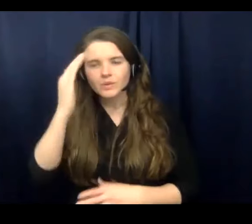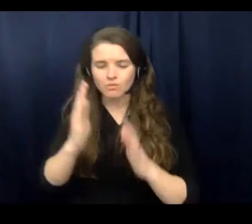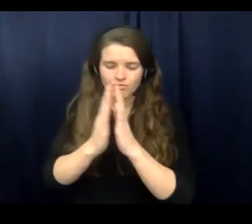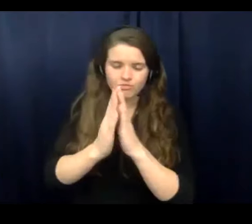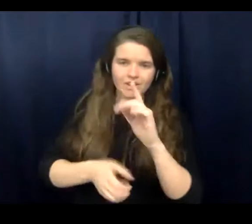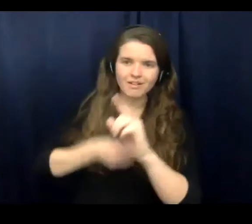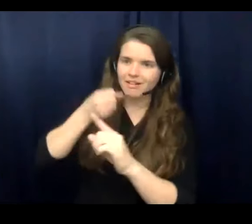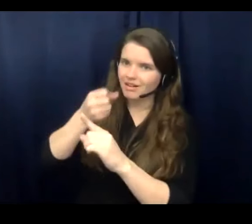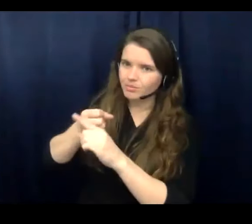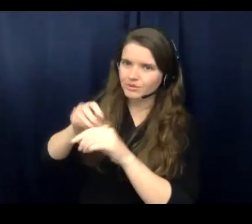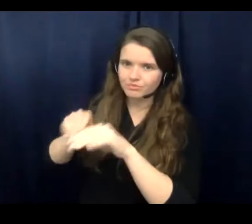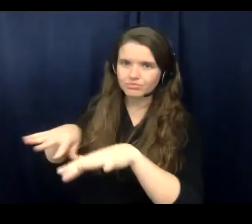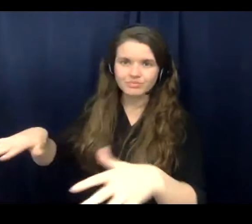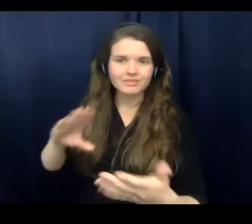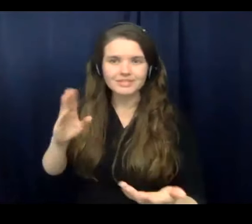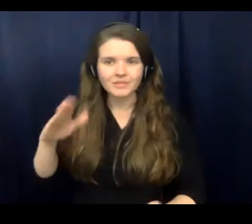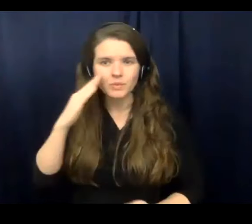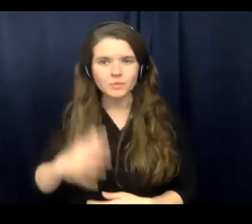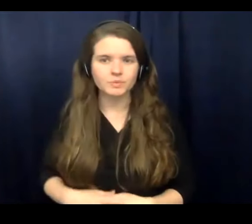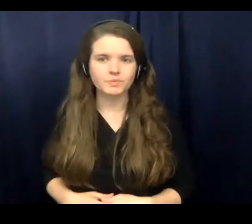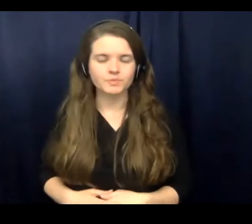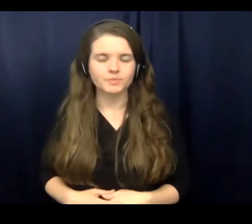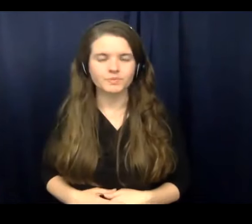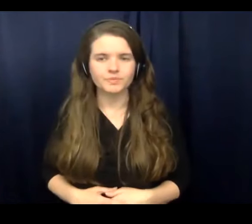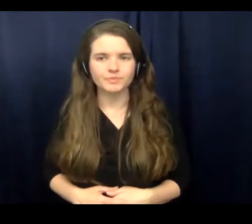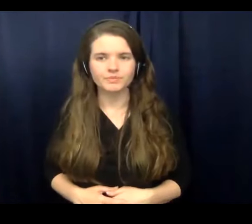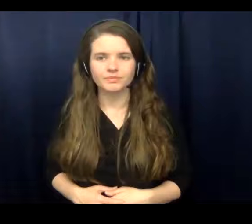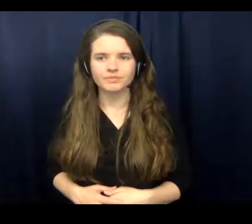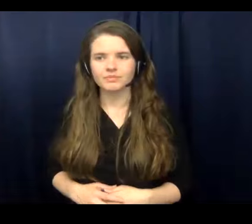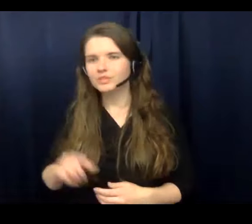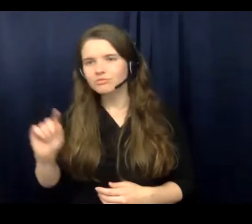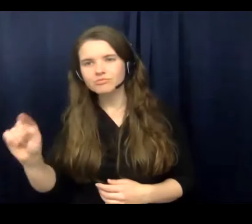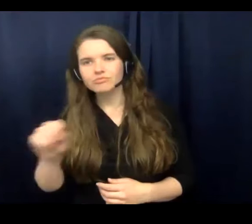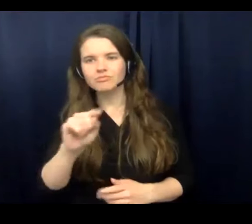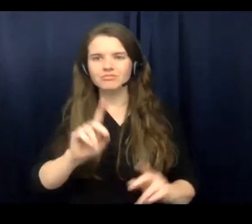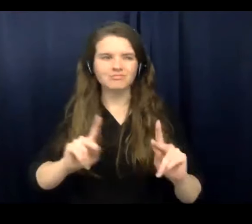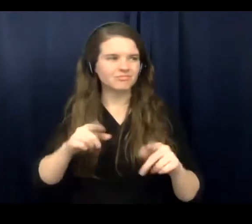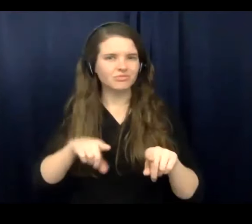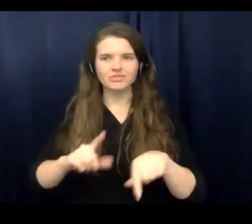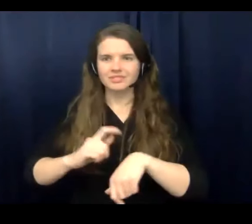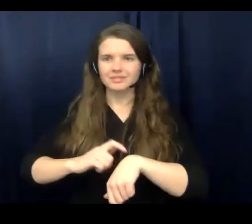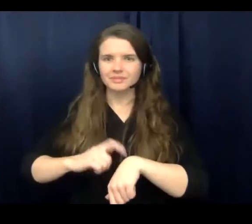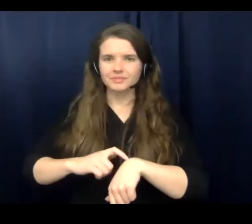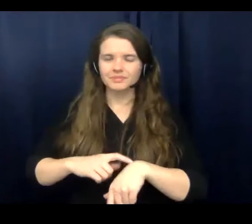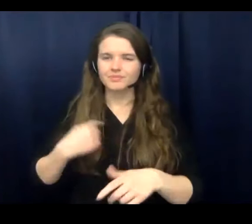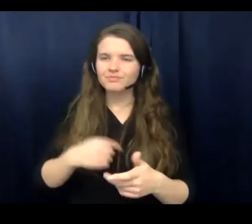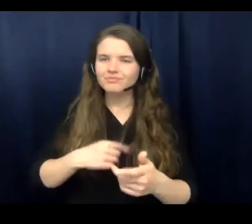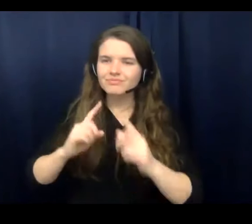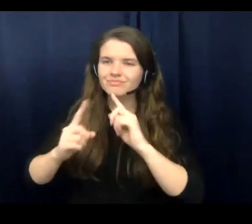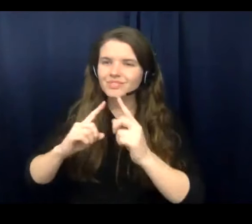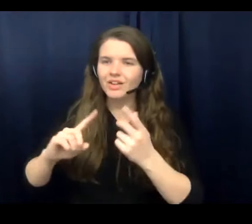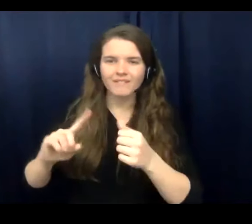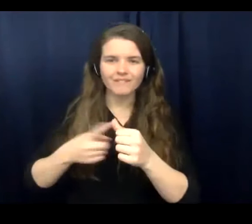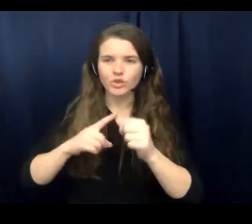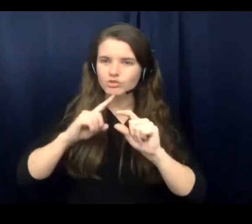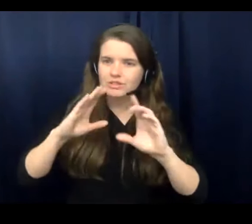that we can have by just lifting up those that in this time, like as you know, we talked about our first responders,